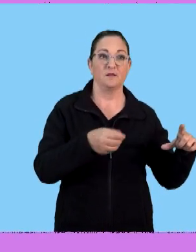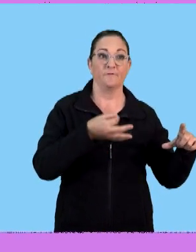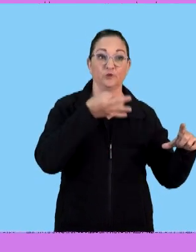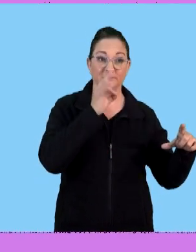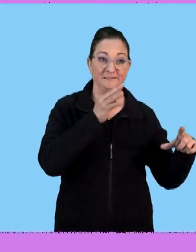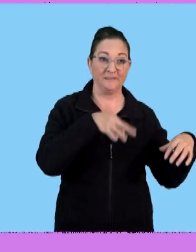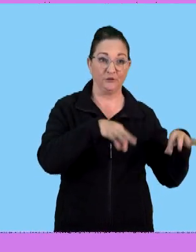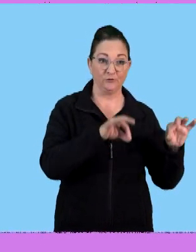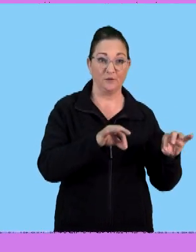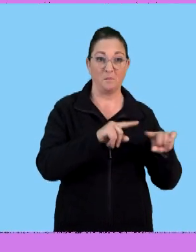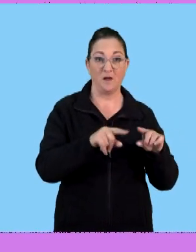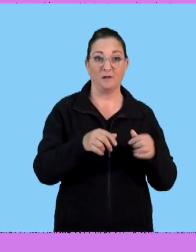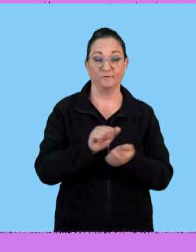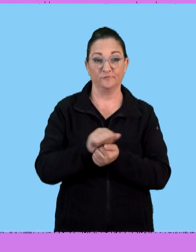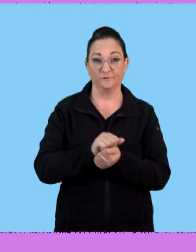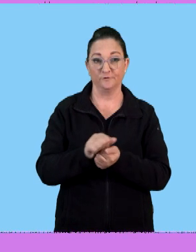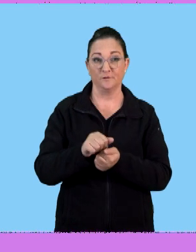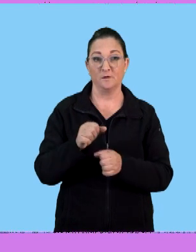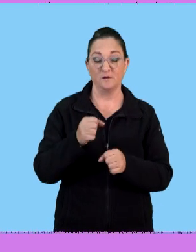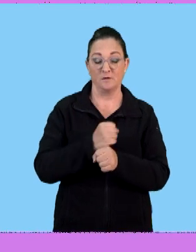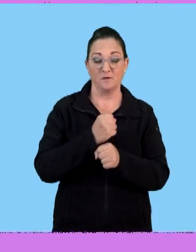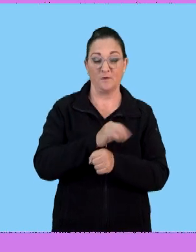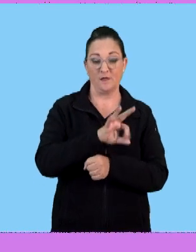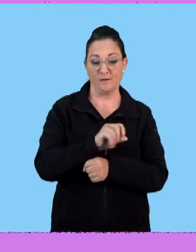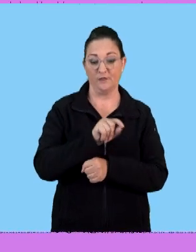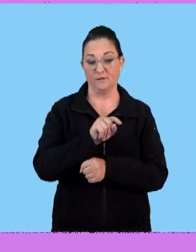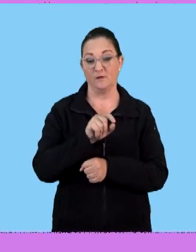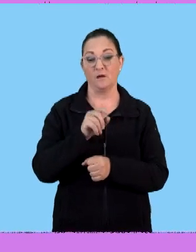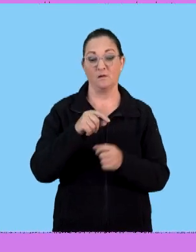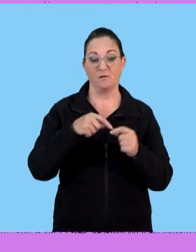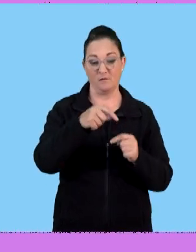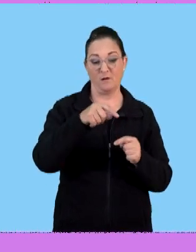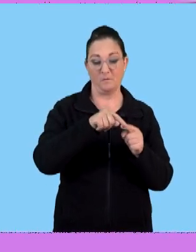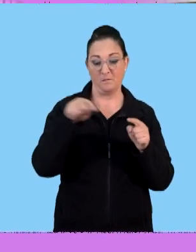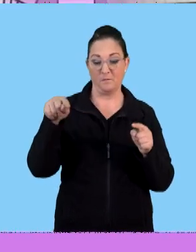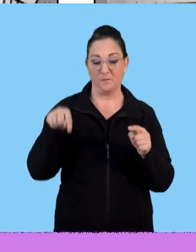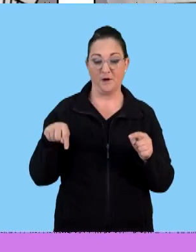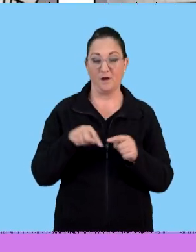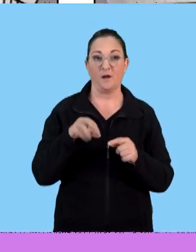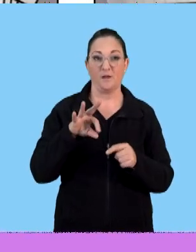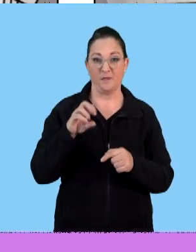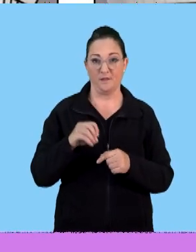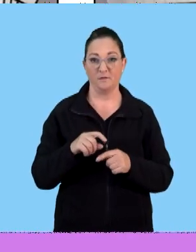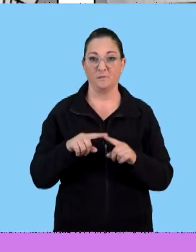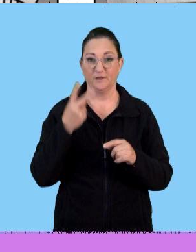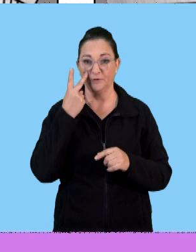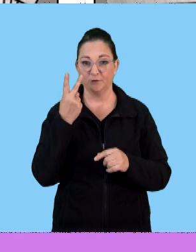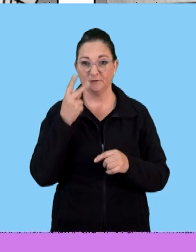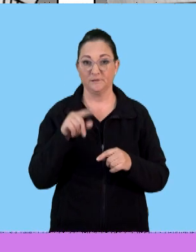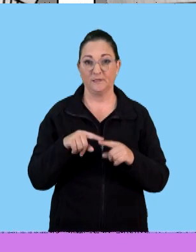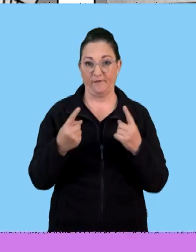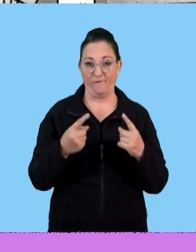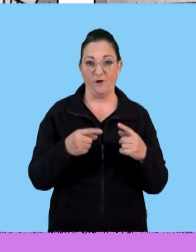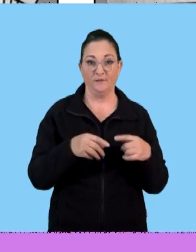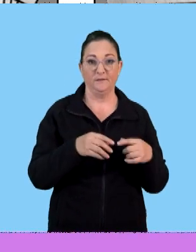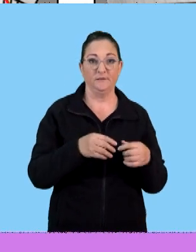by 30 centimeters to make the dish cloths, as shown in the photographs. Now let's look at, there we can see, right? There we